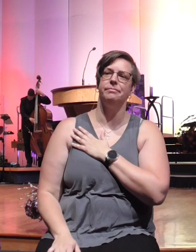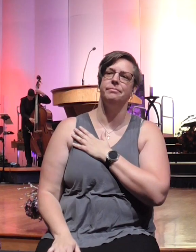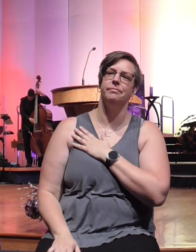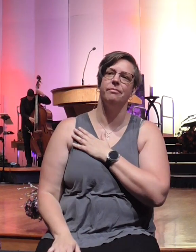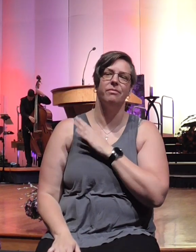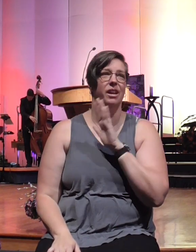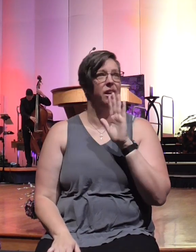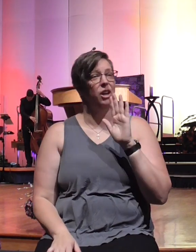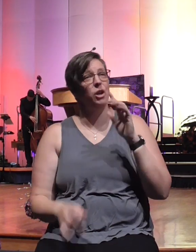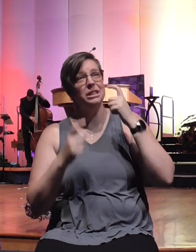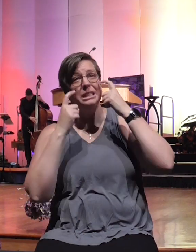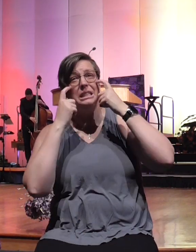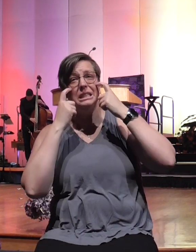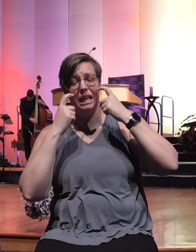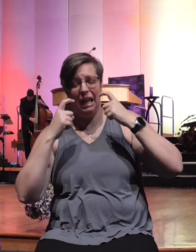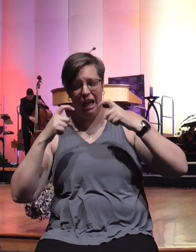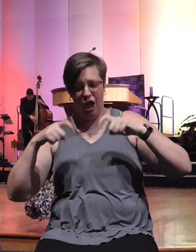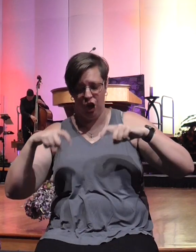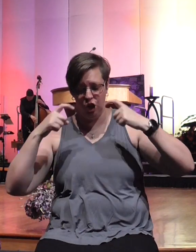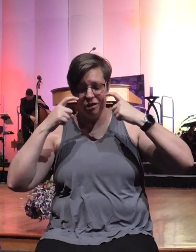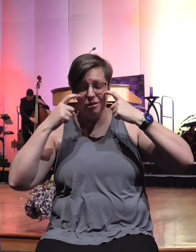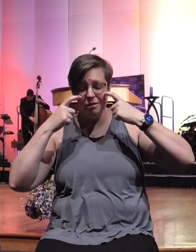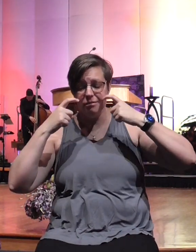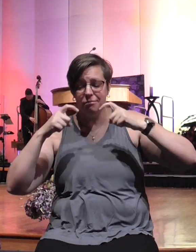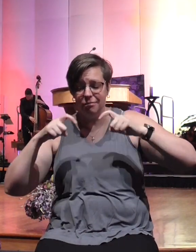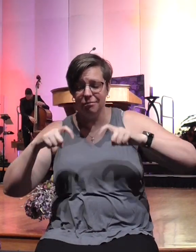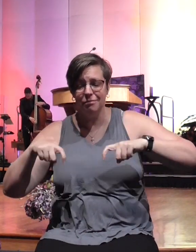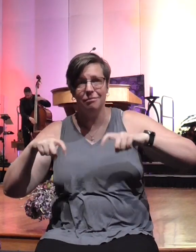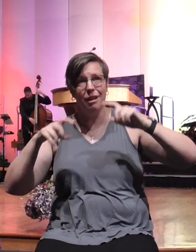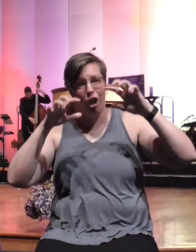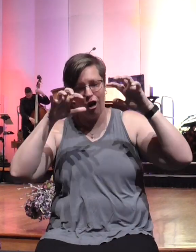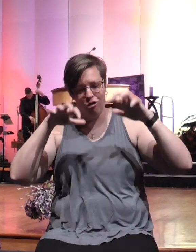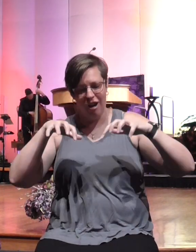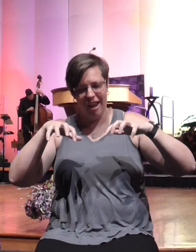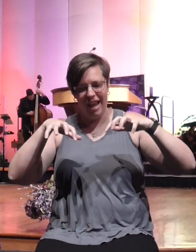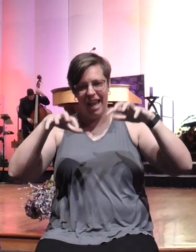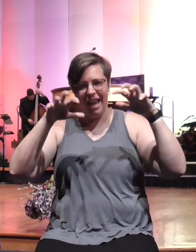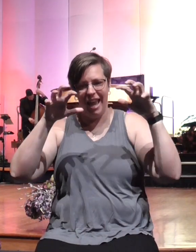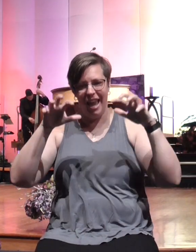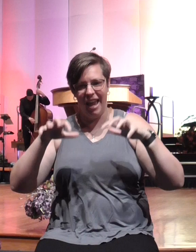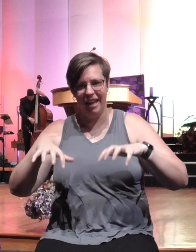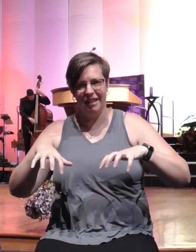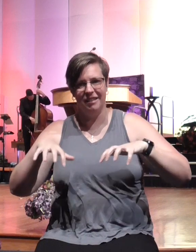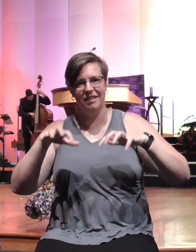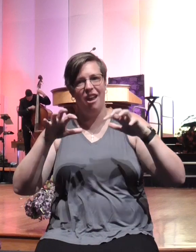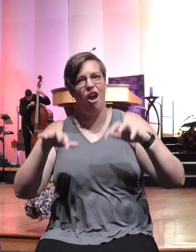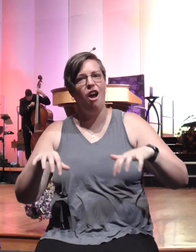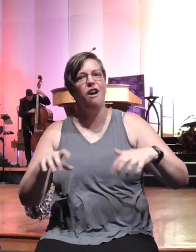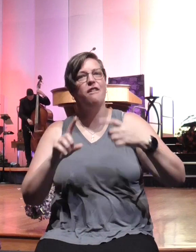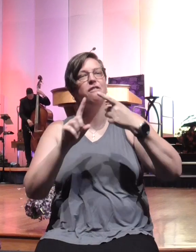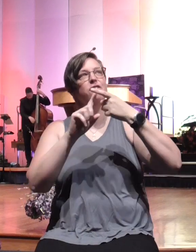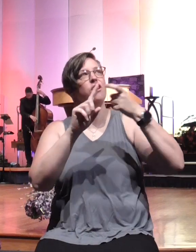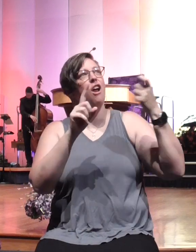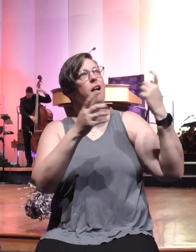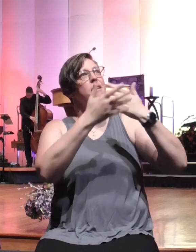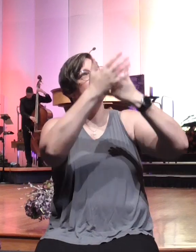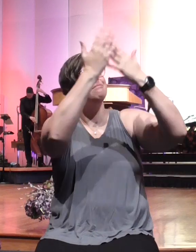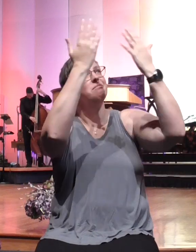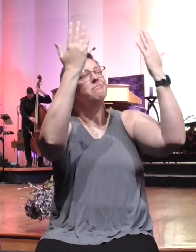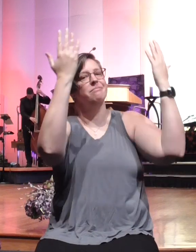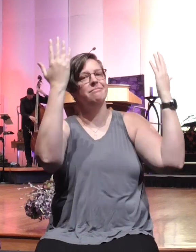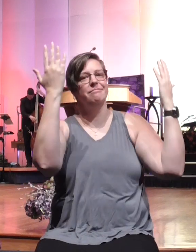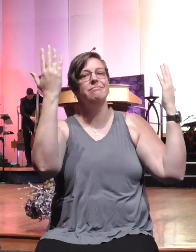Your tears like rain are falling from the